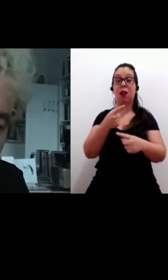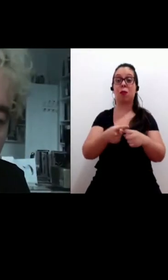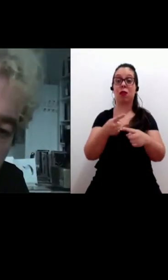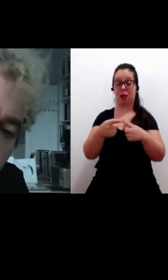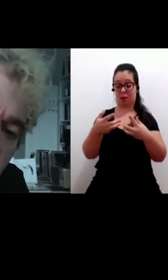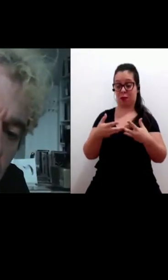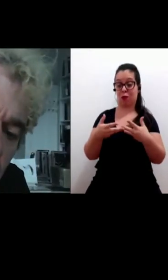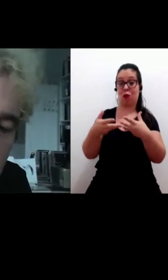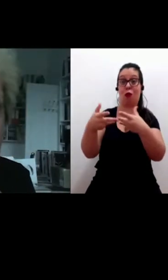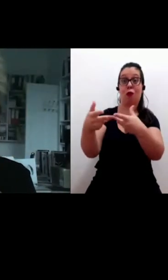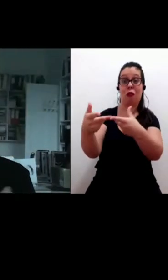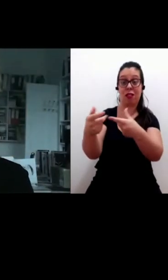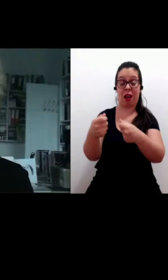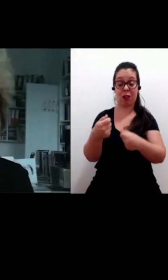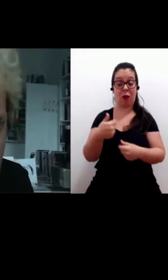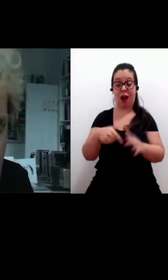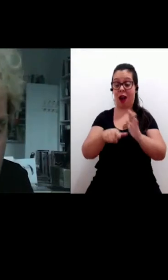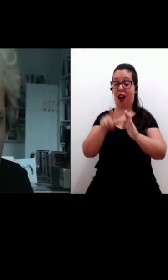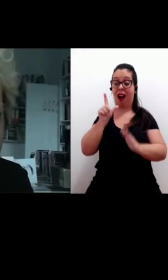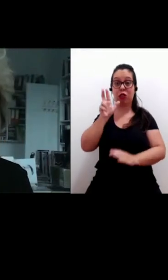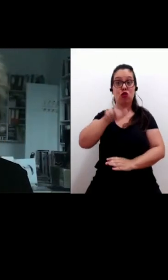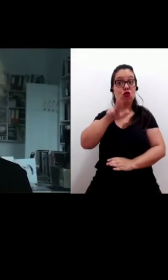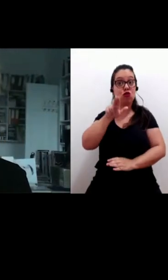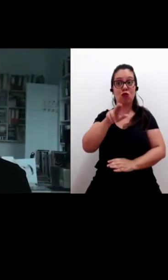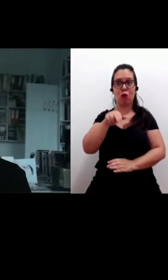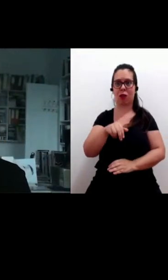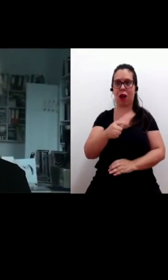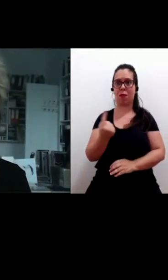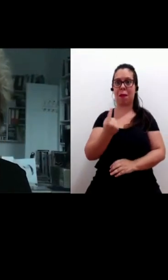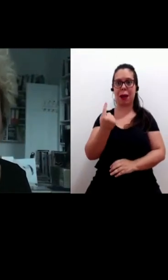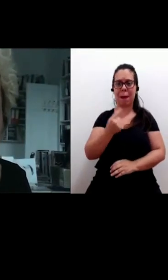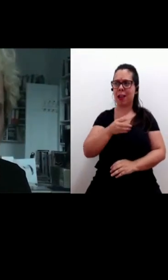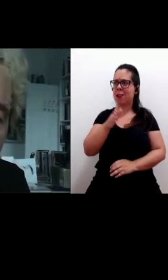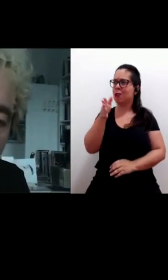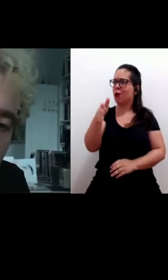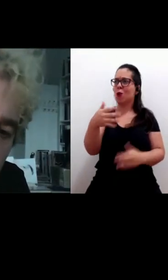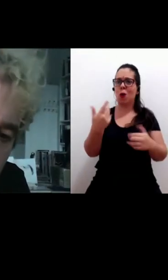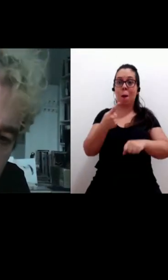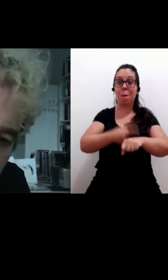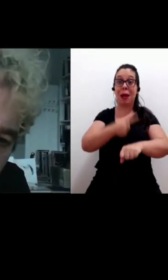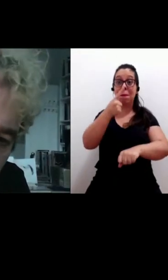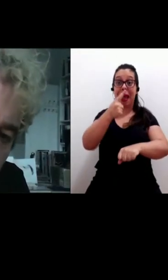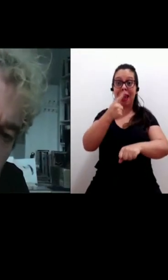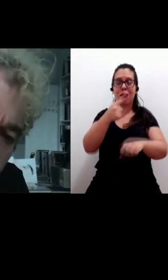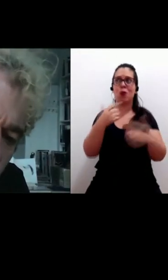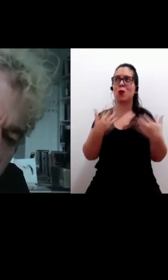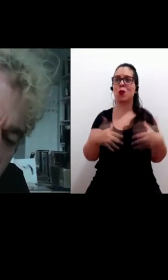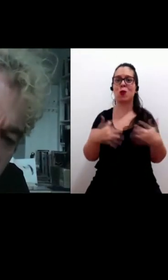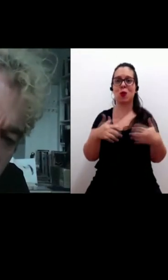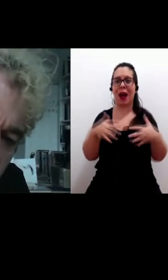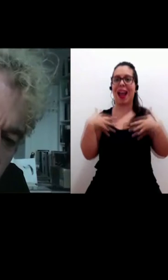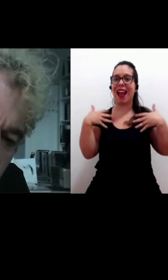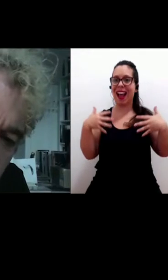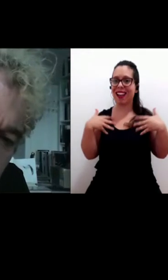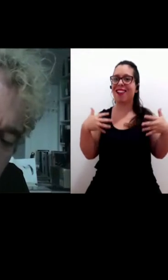been there before. And that's exciting. Go somewhere that you've not been before.